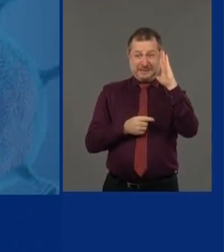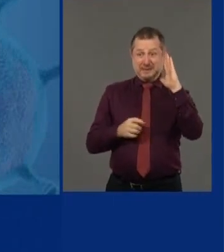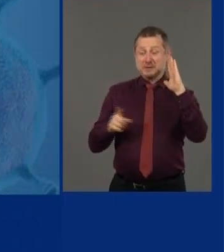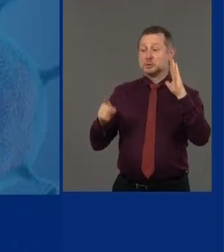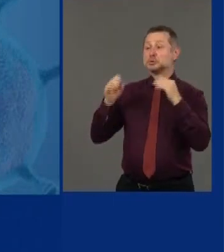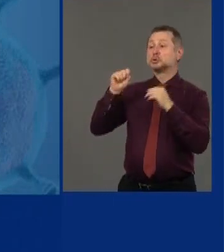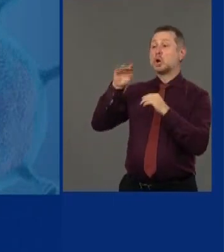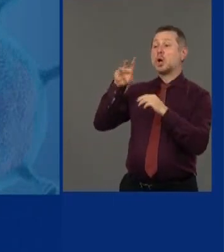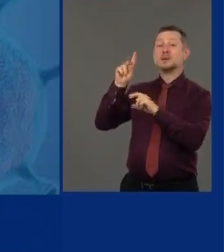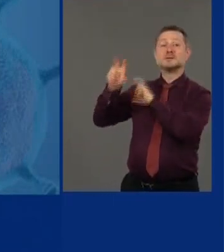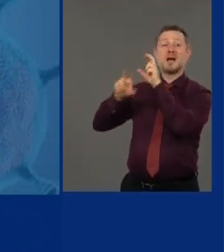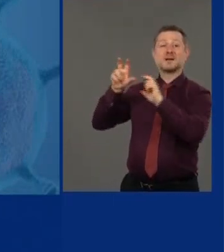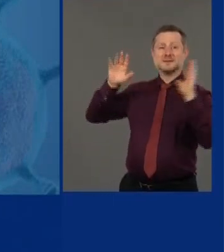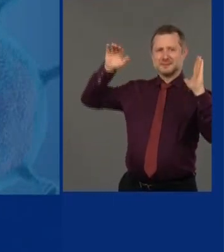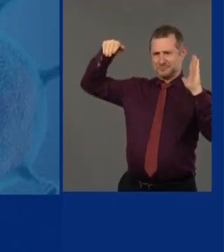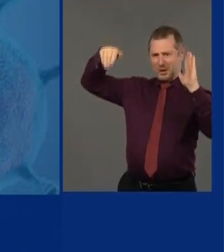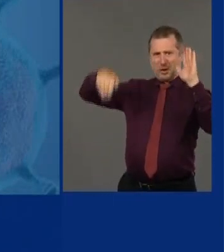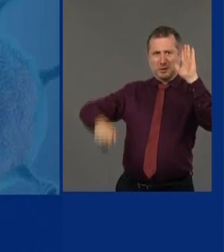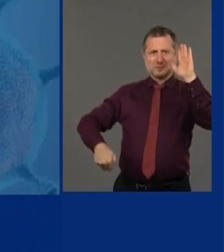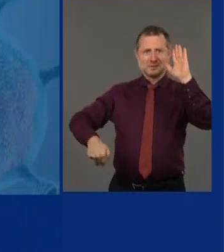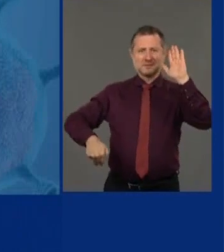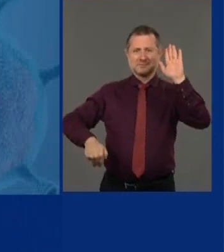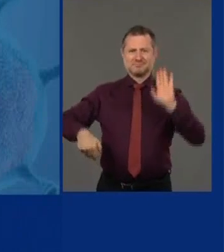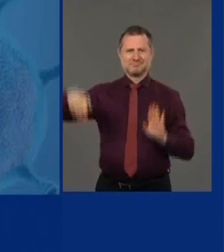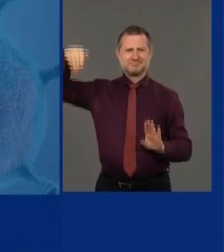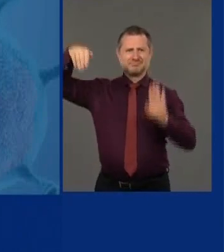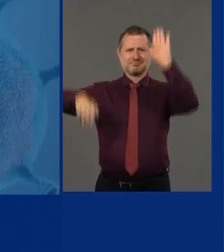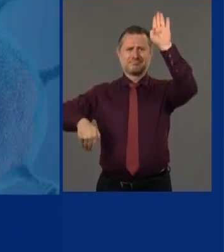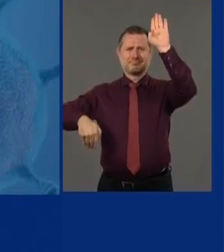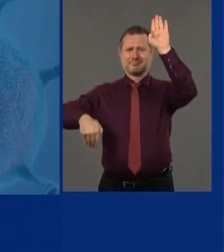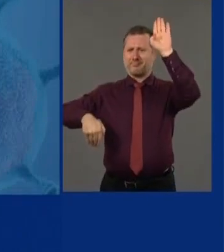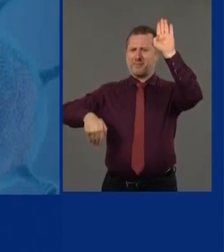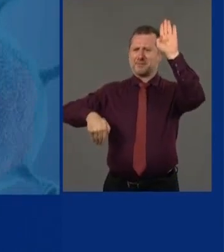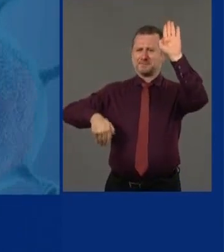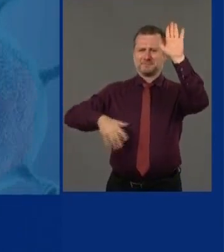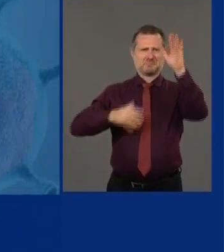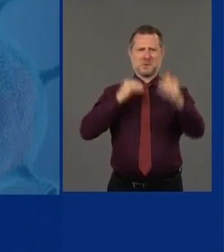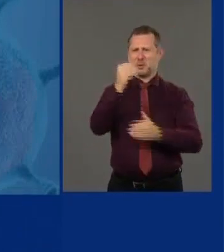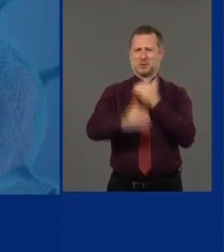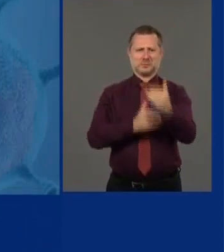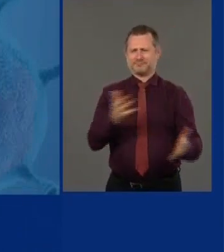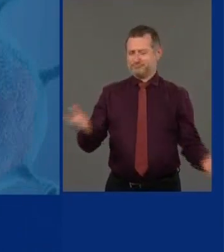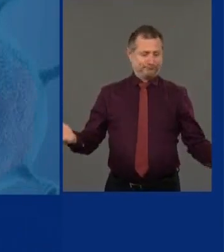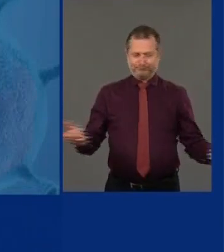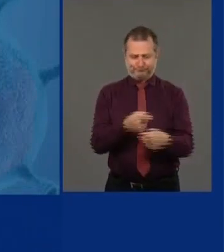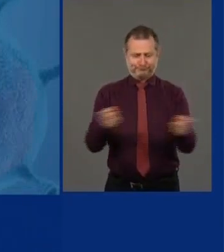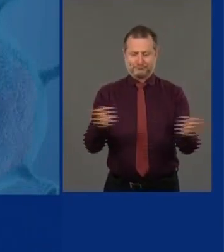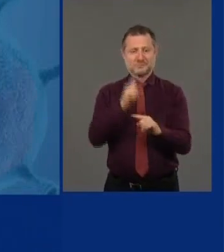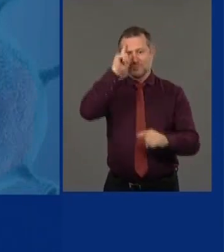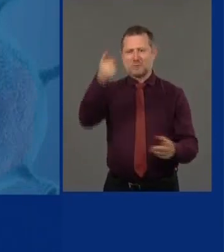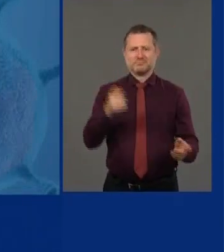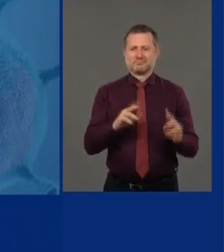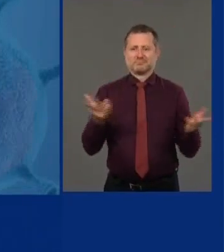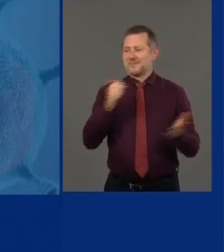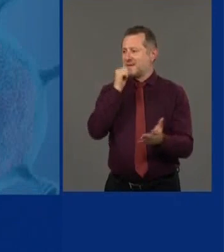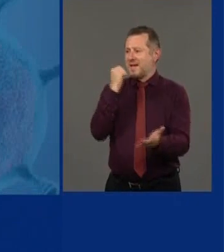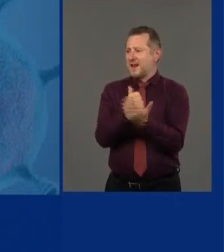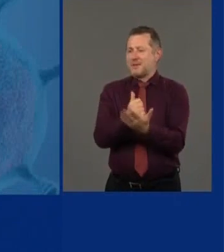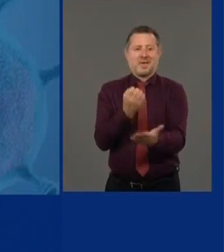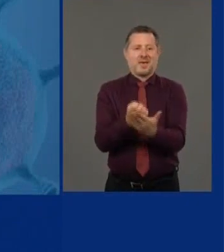up. This was not a smart policy to rush reopening. It did not help the economy. It's the